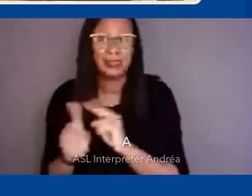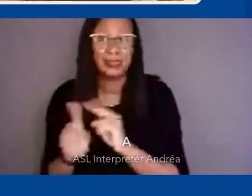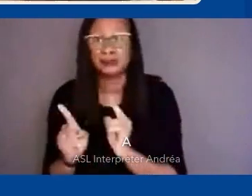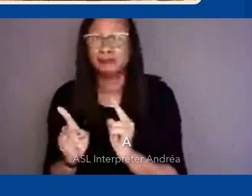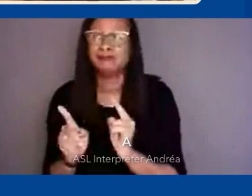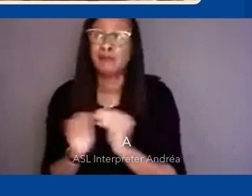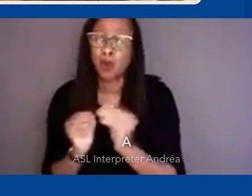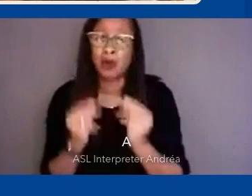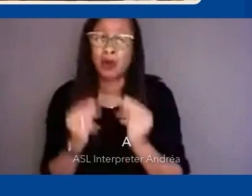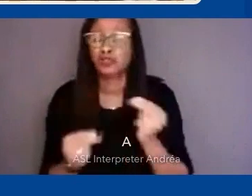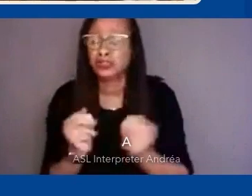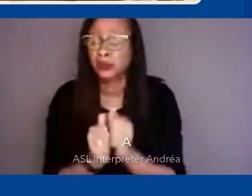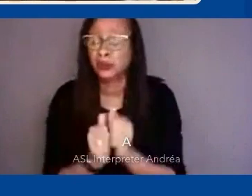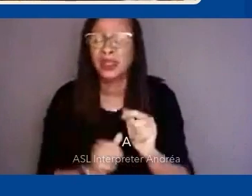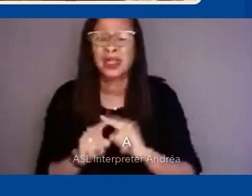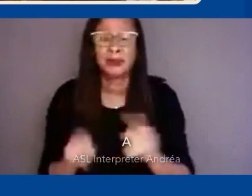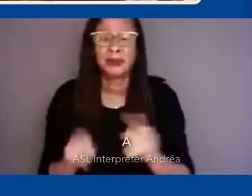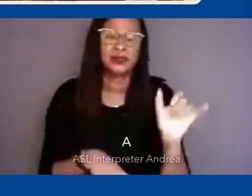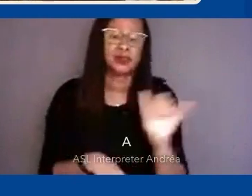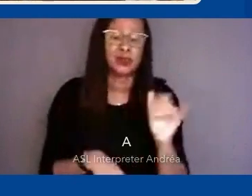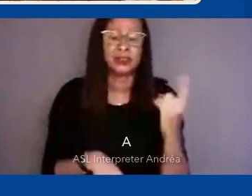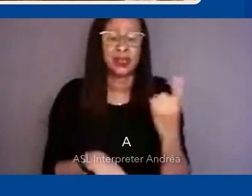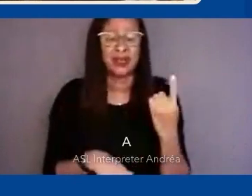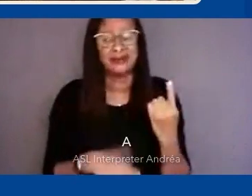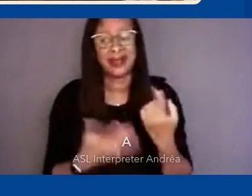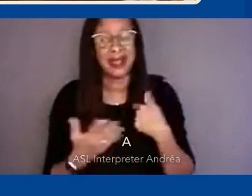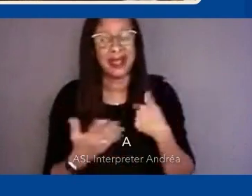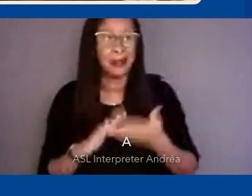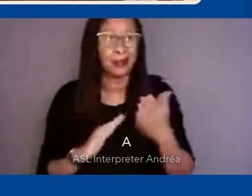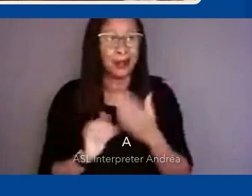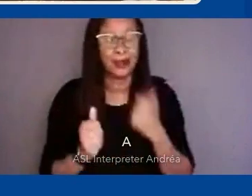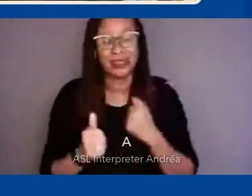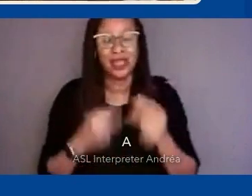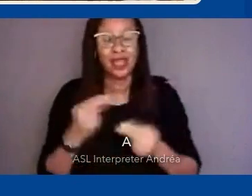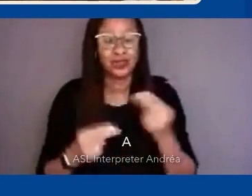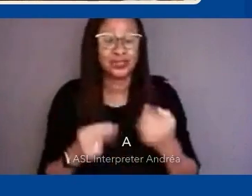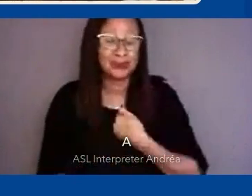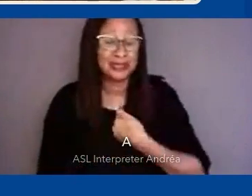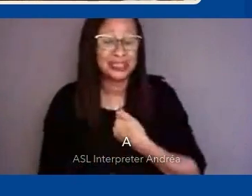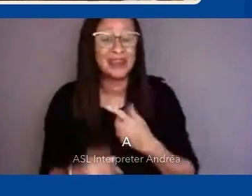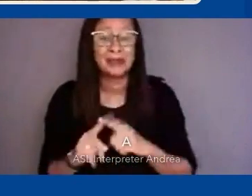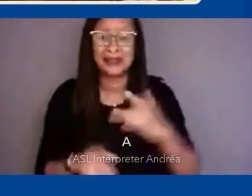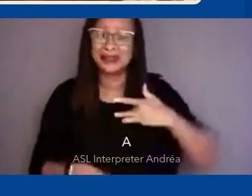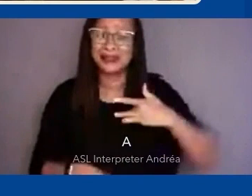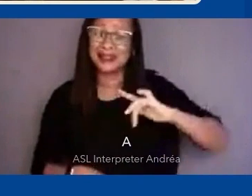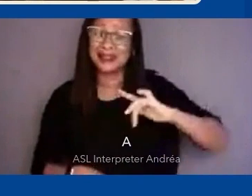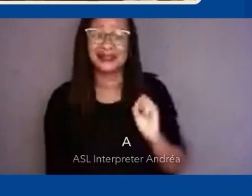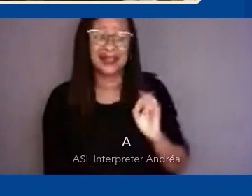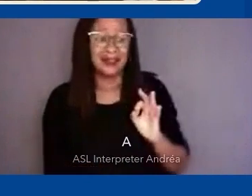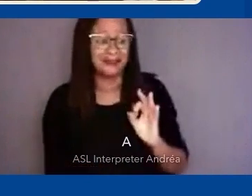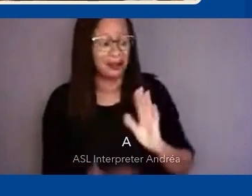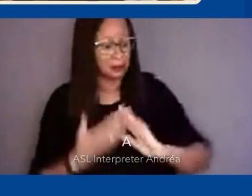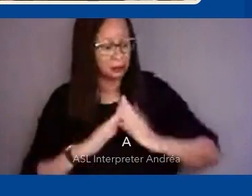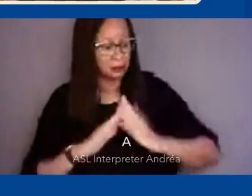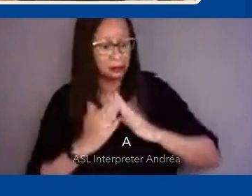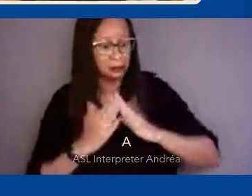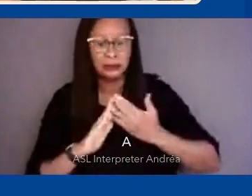it, but I always like kind of operate with an urgency. It is that sense of community